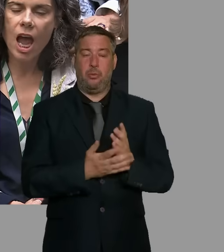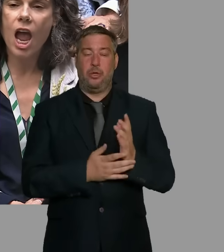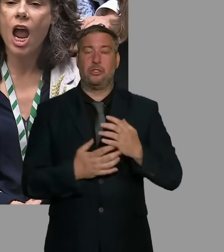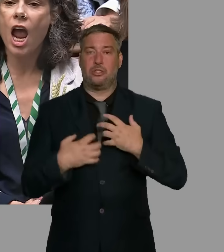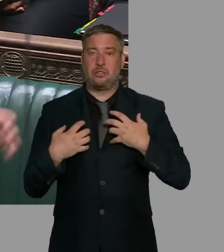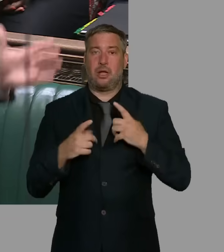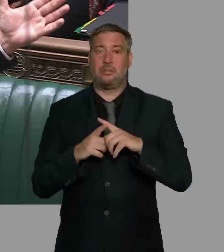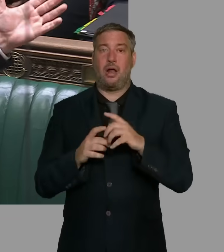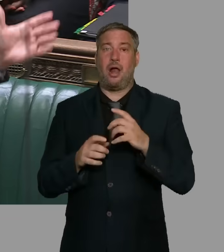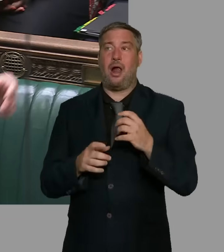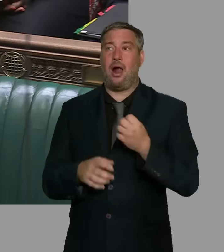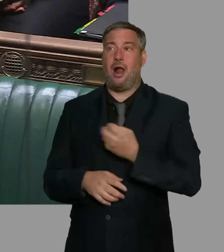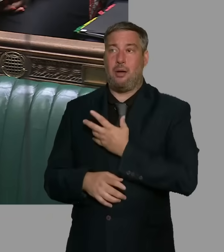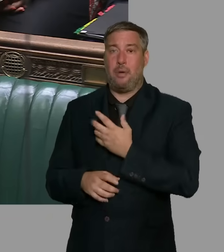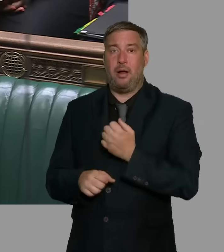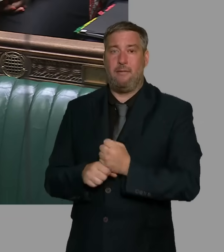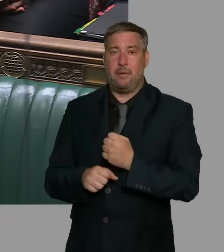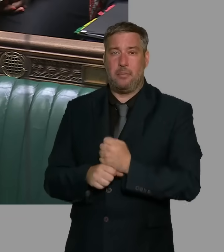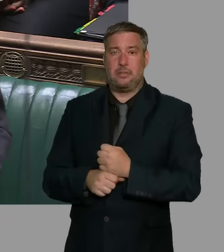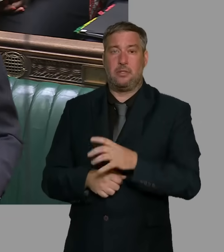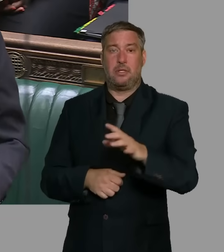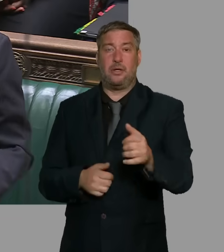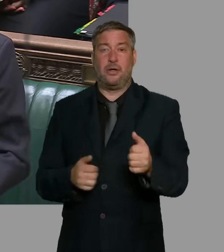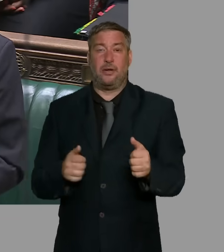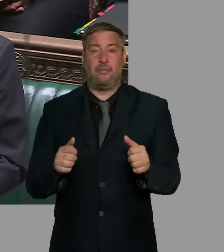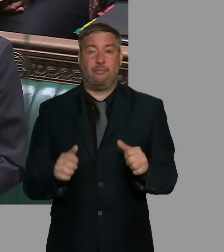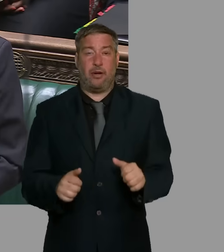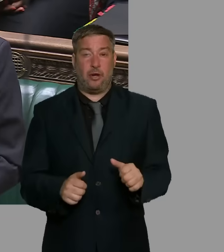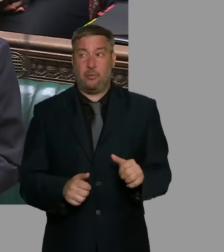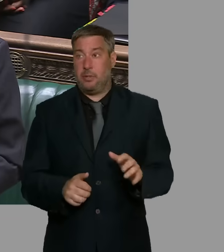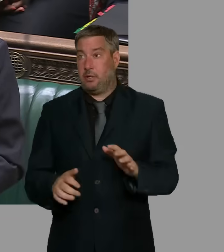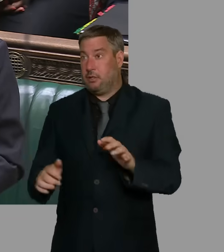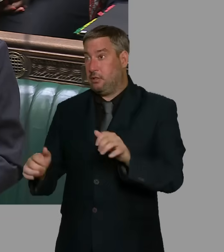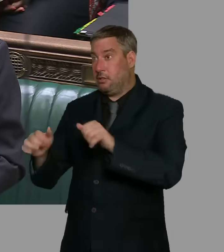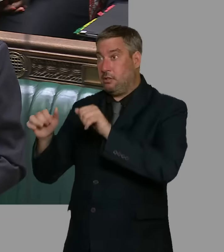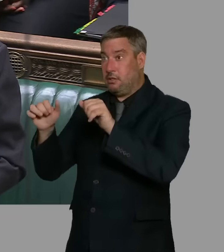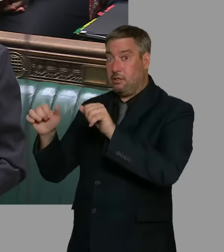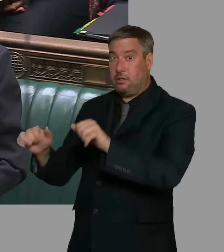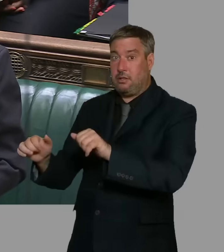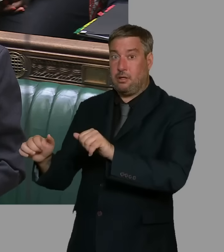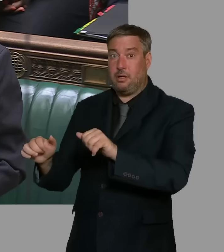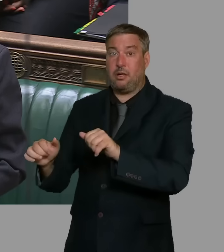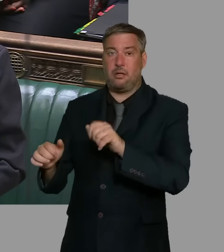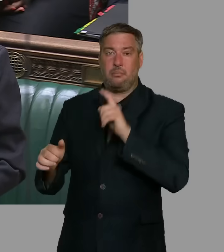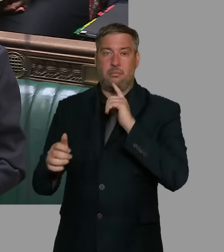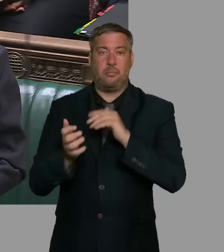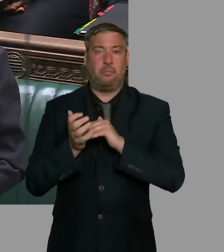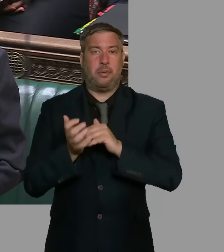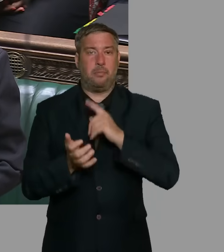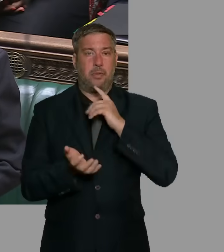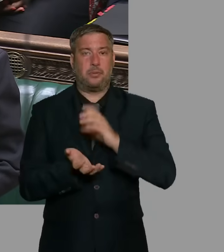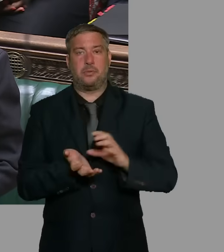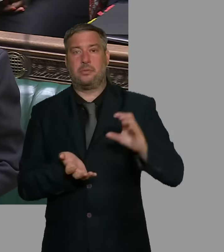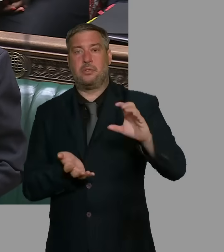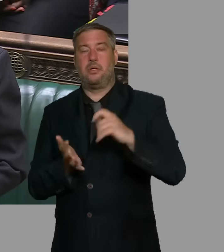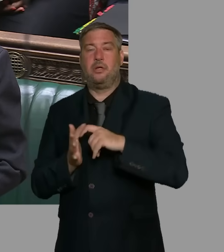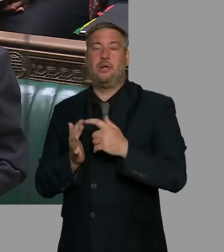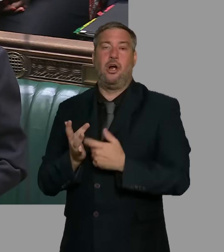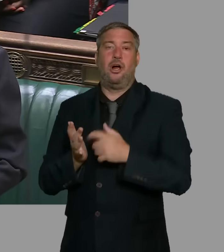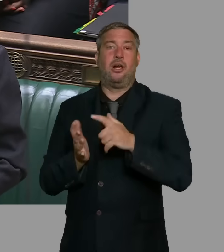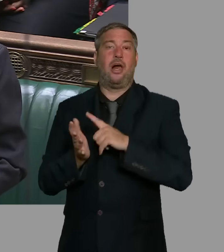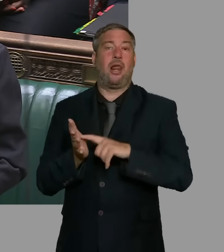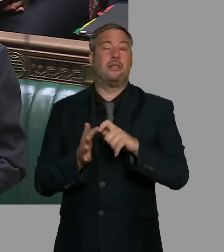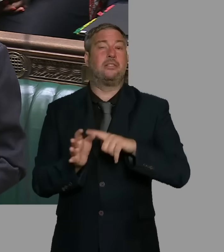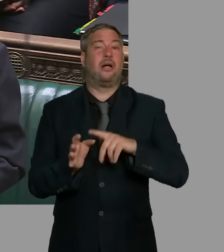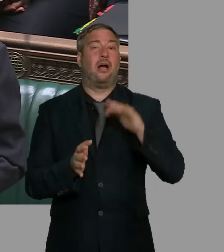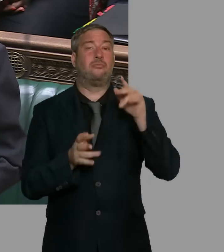seafront. I will, of course, make sure she gets the meeting she wants with the Business Secretary. The SNP have squandered the potential of these high streets